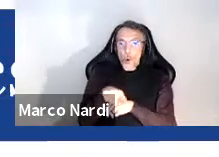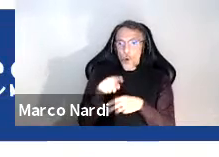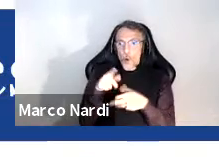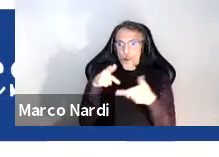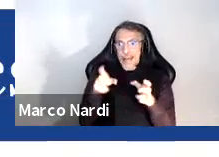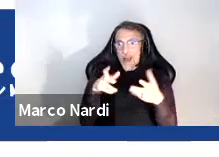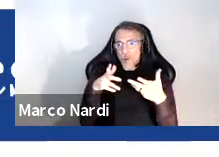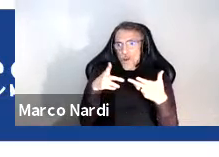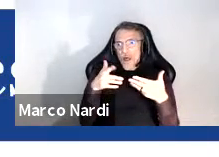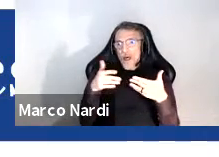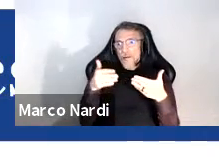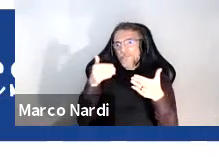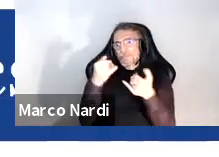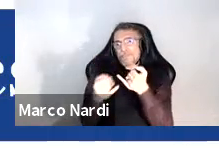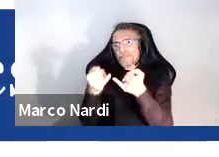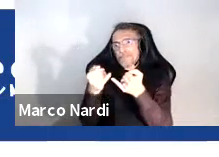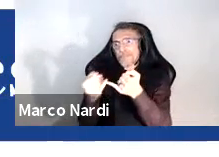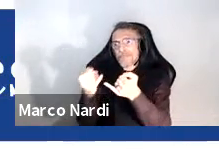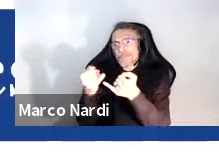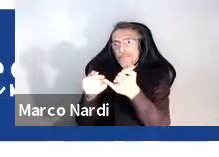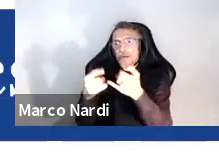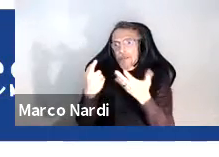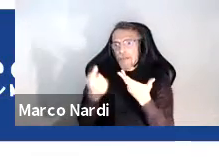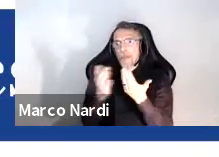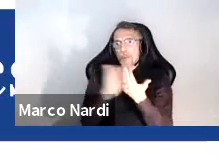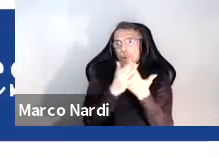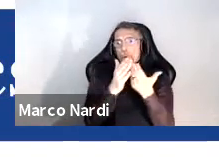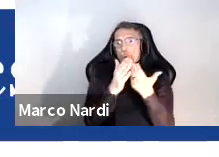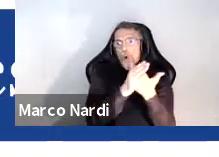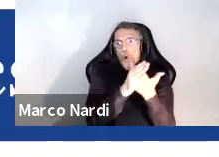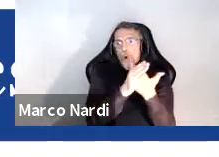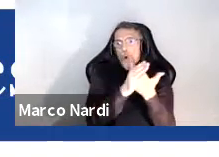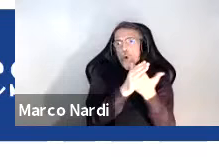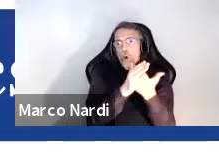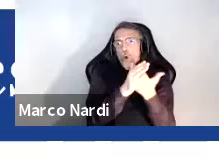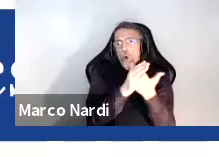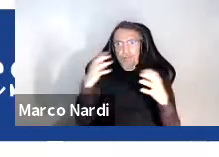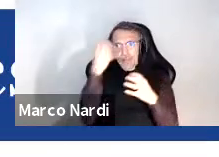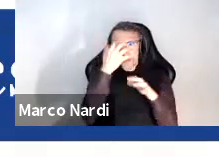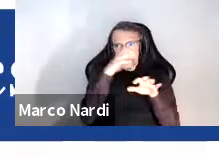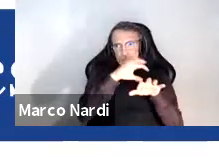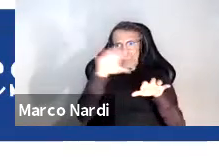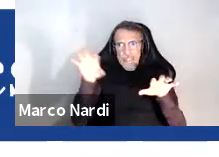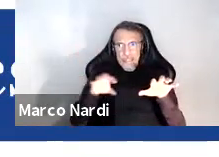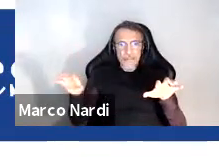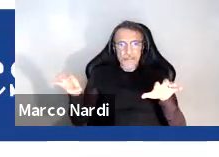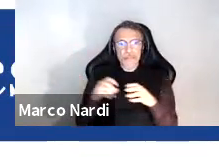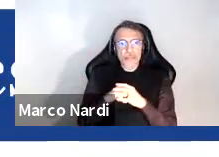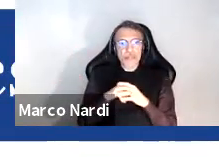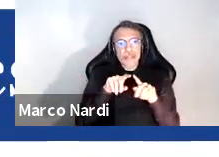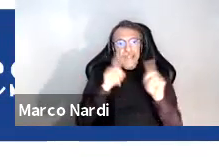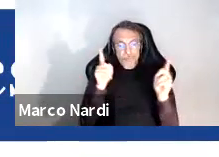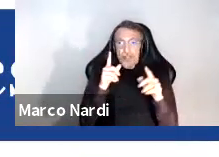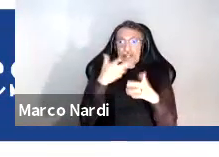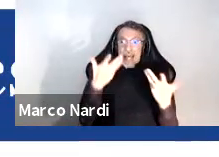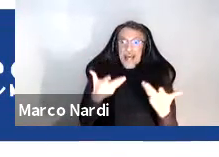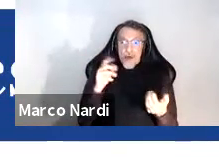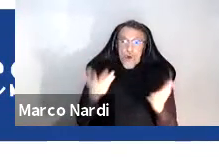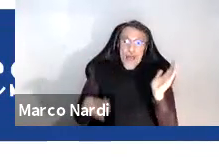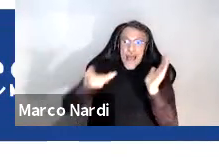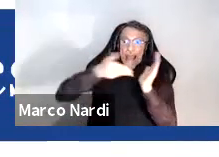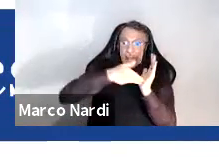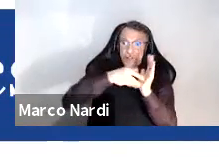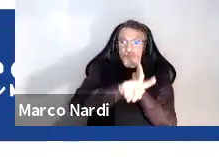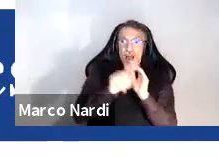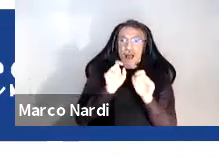poverty. These are different scenarios on the impact of COVID-19 on extreme